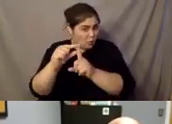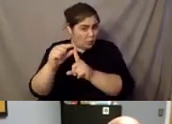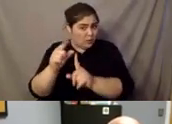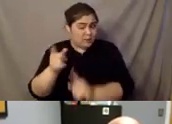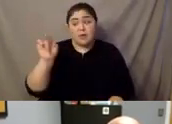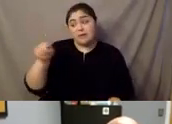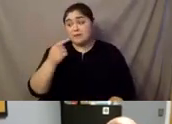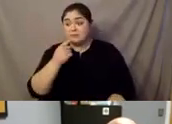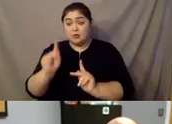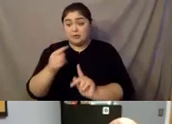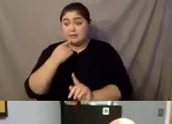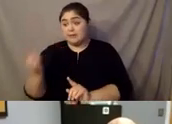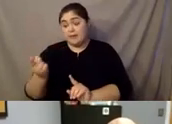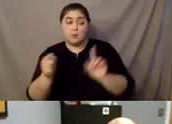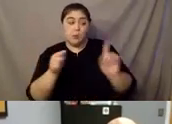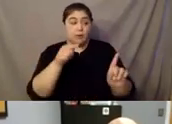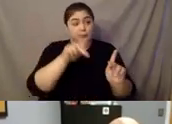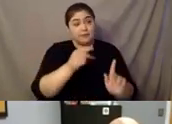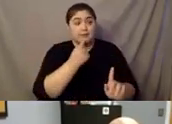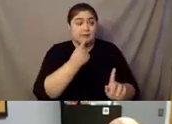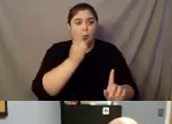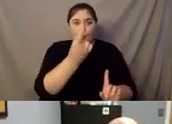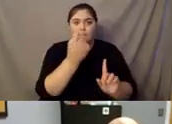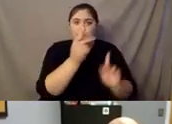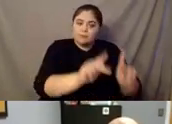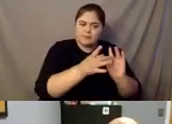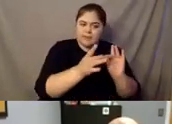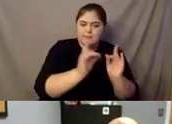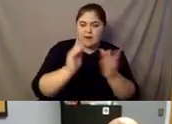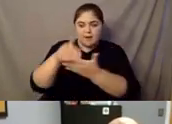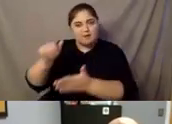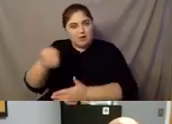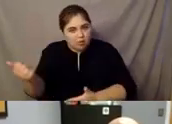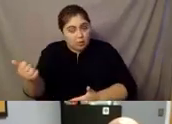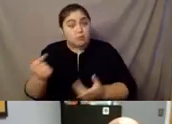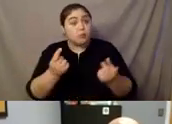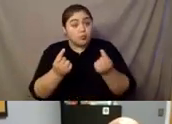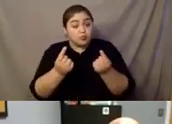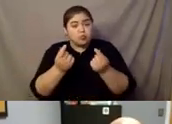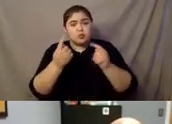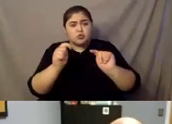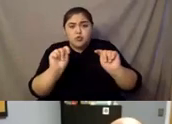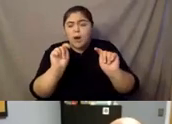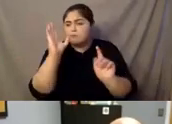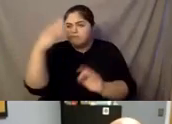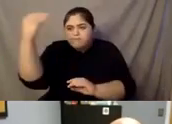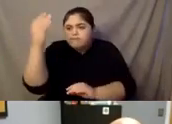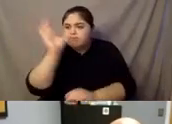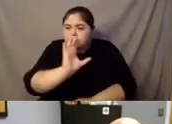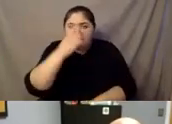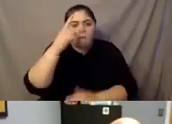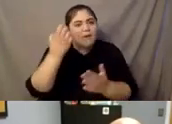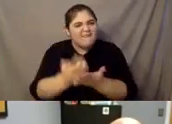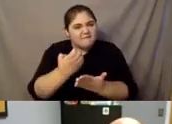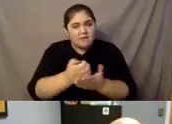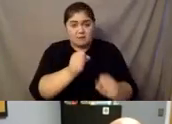she said, or it's, one person's statement against another, what we try to do is really go out and find evidence, whether it's, like I said,